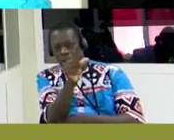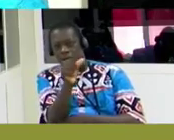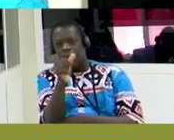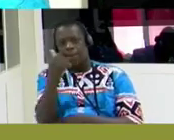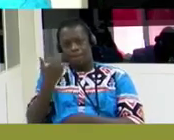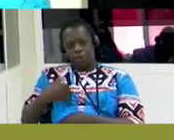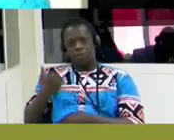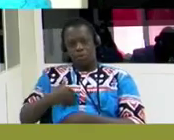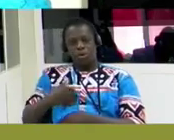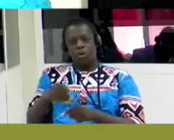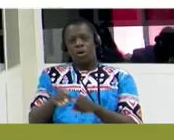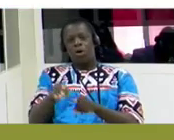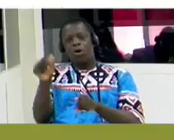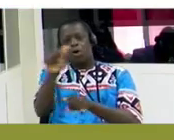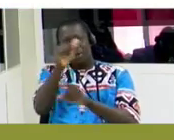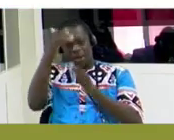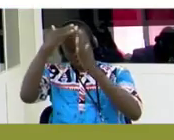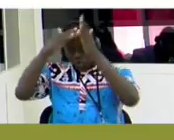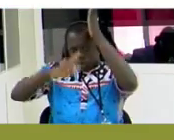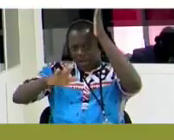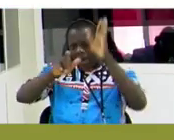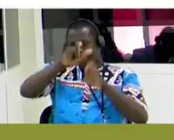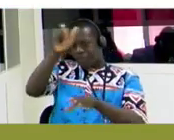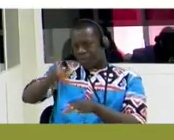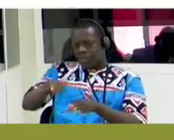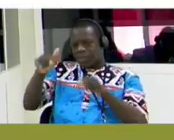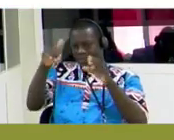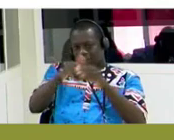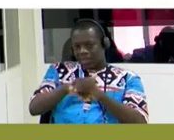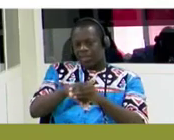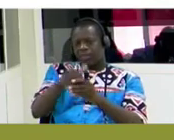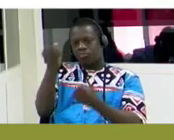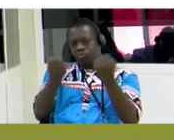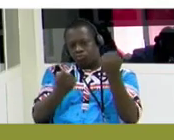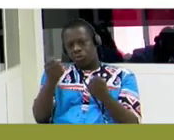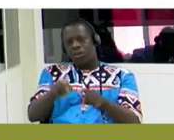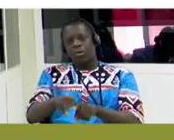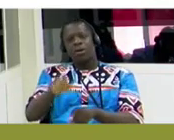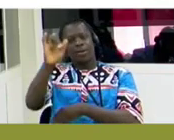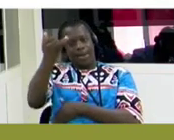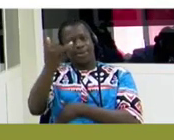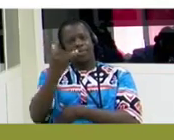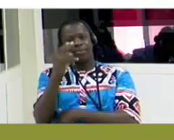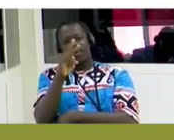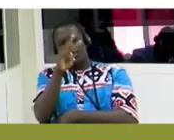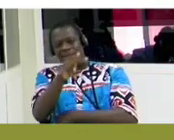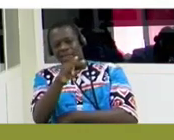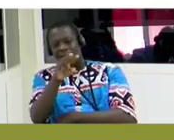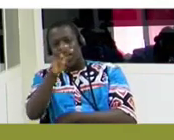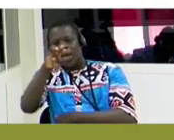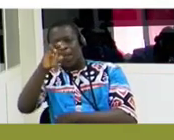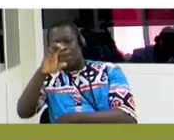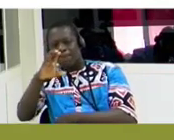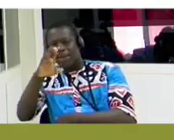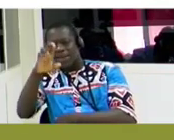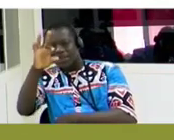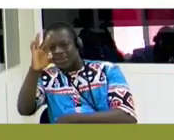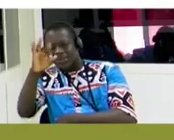other soldiers in the vehicle? Yeah, I find this man, Martin, was sitting in front. Which Martin are you referring to?